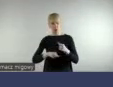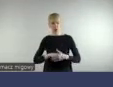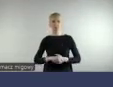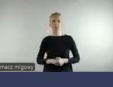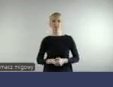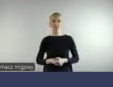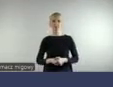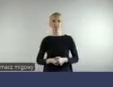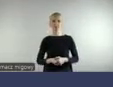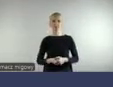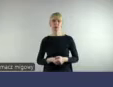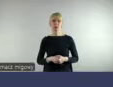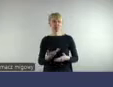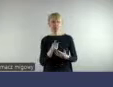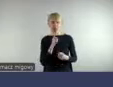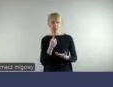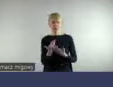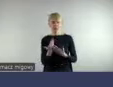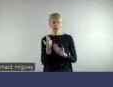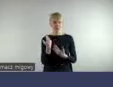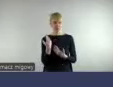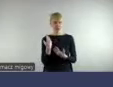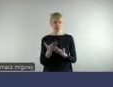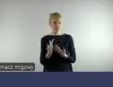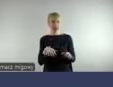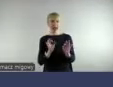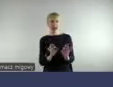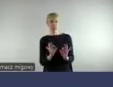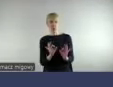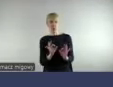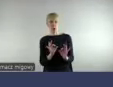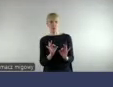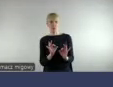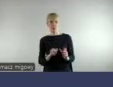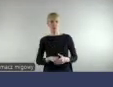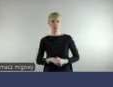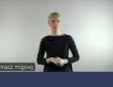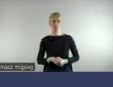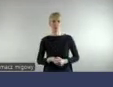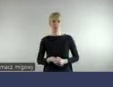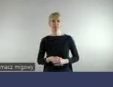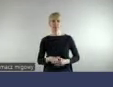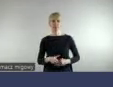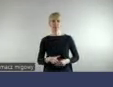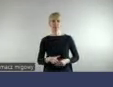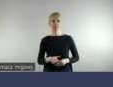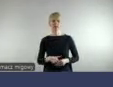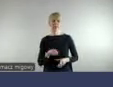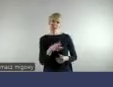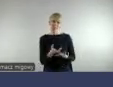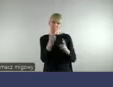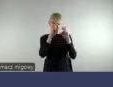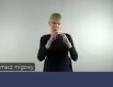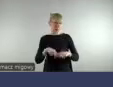year, and we need to keep this updated at all time. This analysis consists of different scenarios that